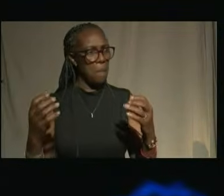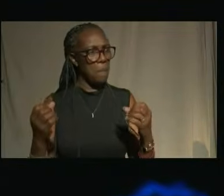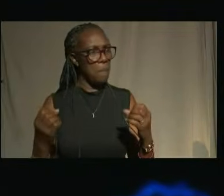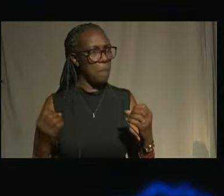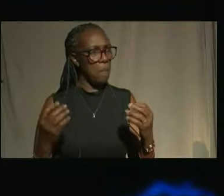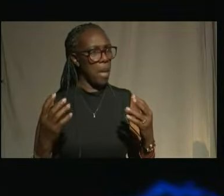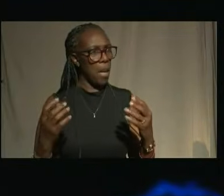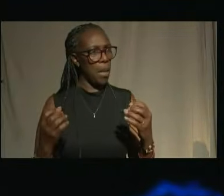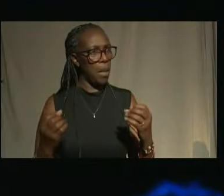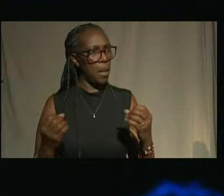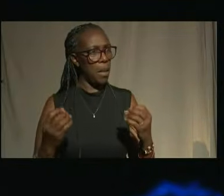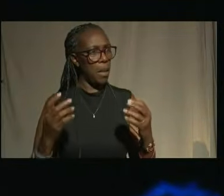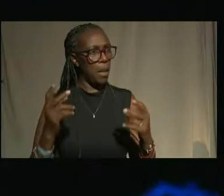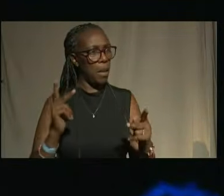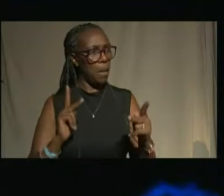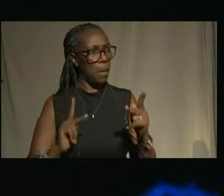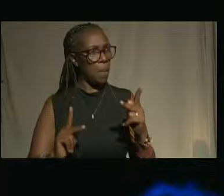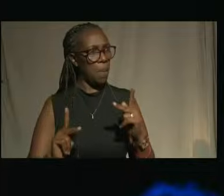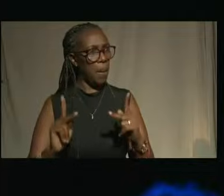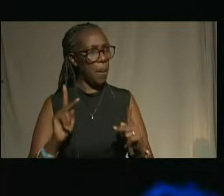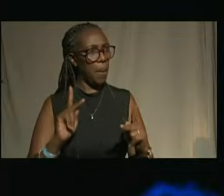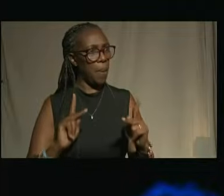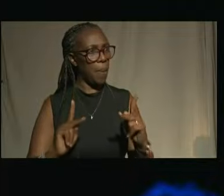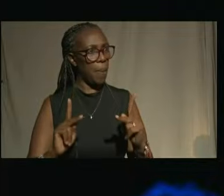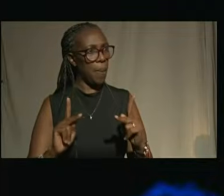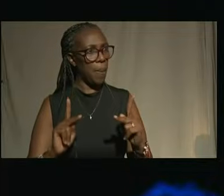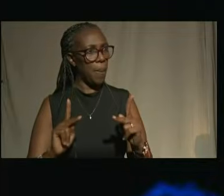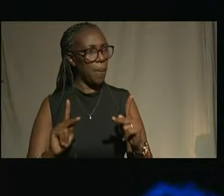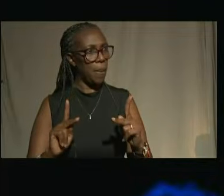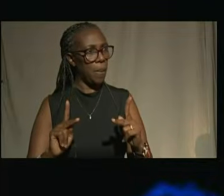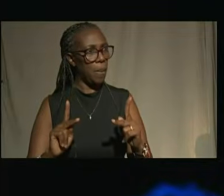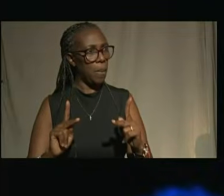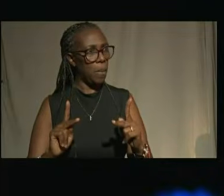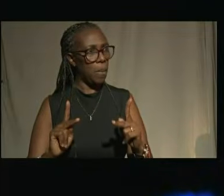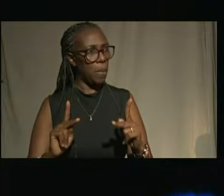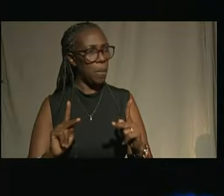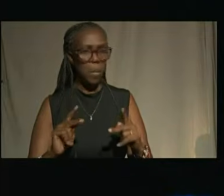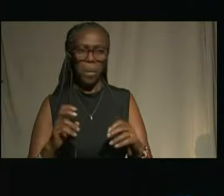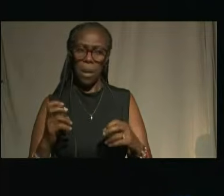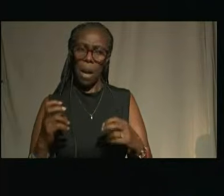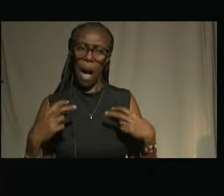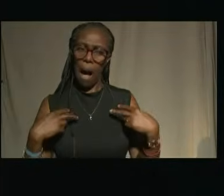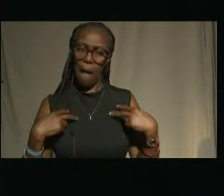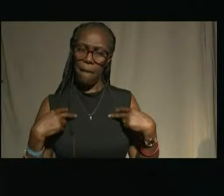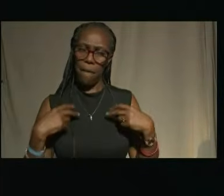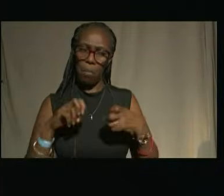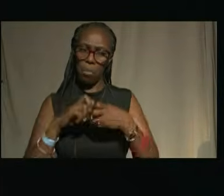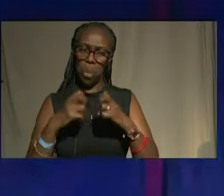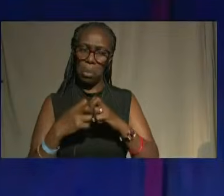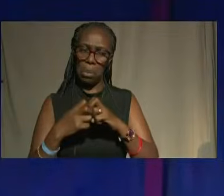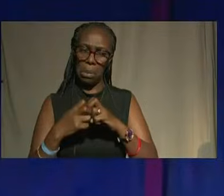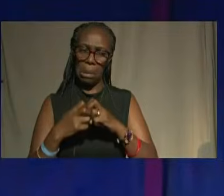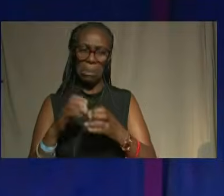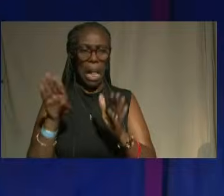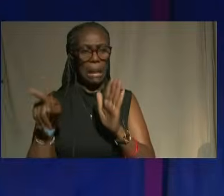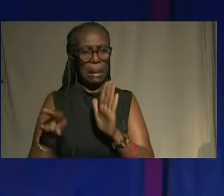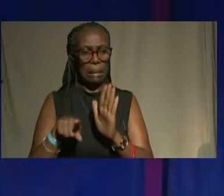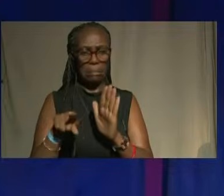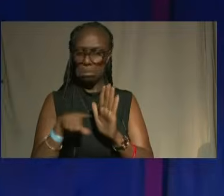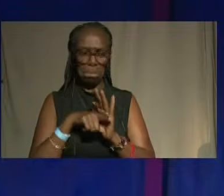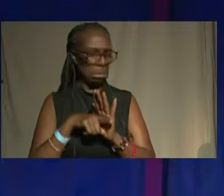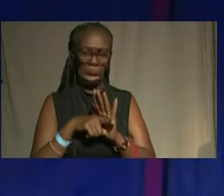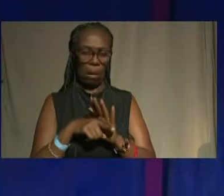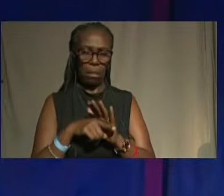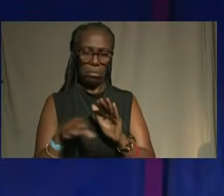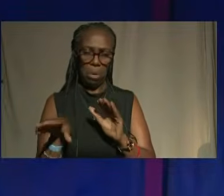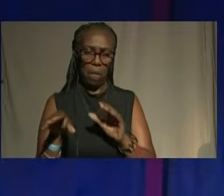business in Jamaica bemoan the strangulating red tape and lack of access to finance from lending institutions. In the new century,